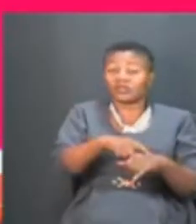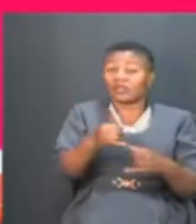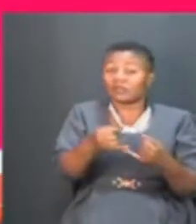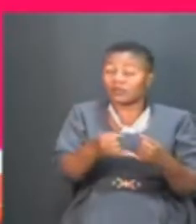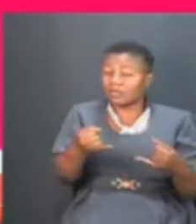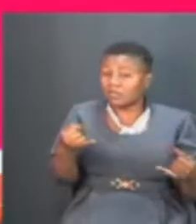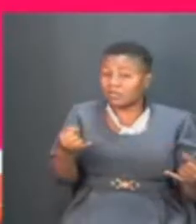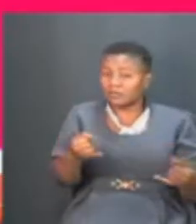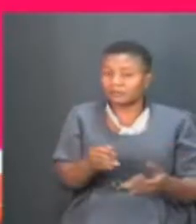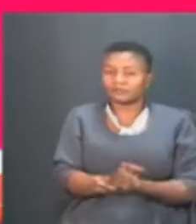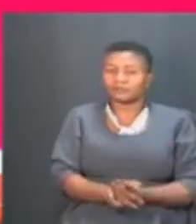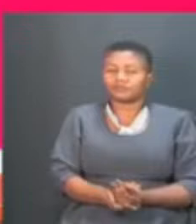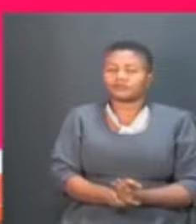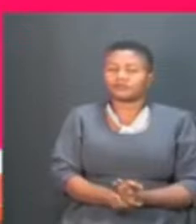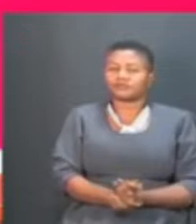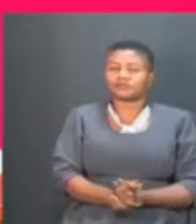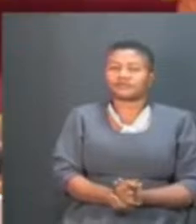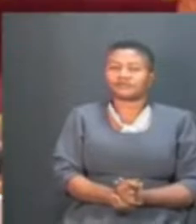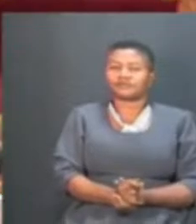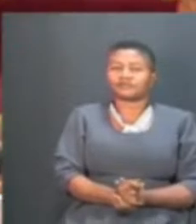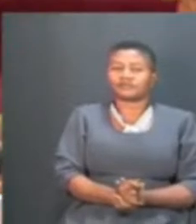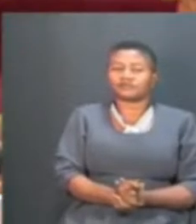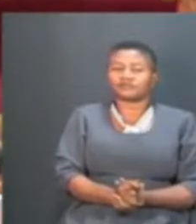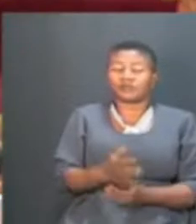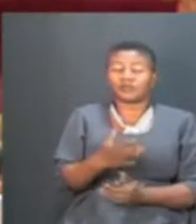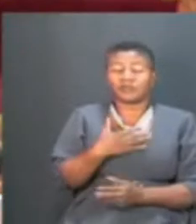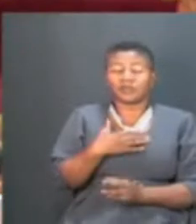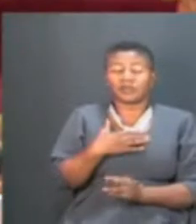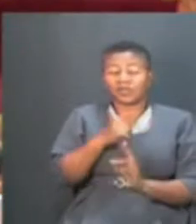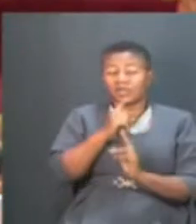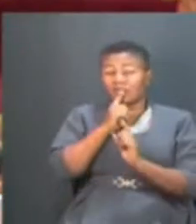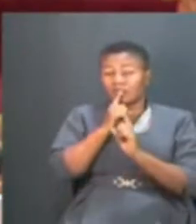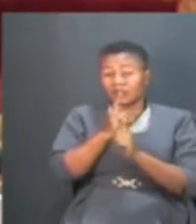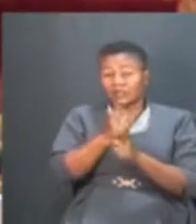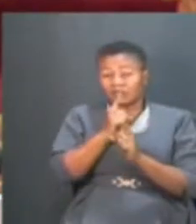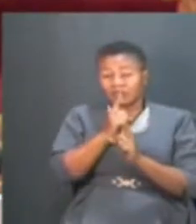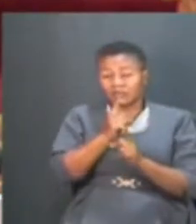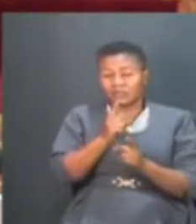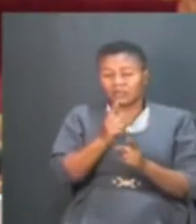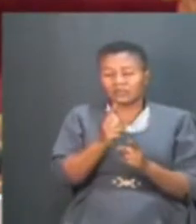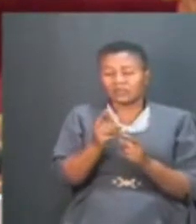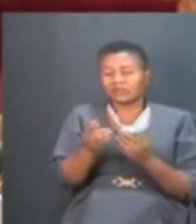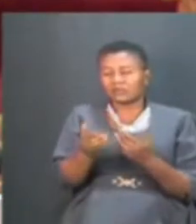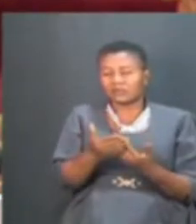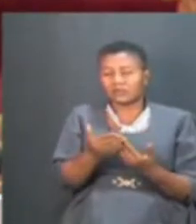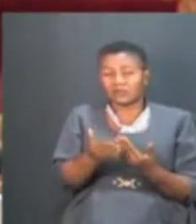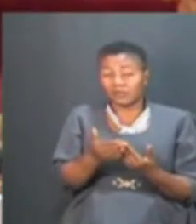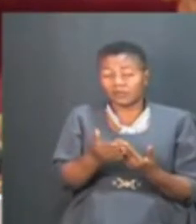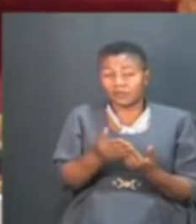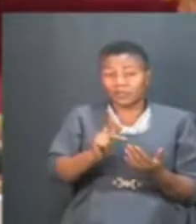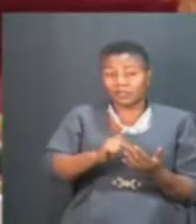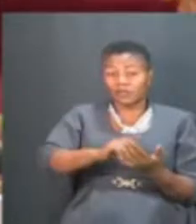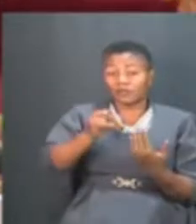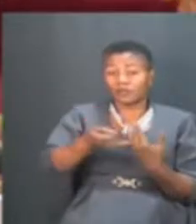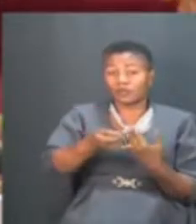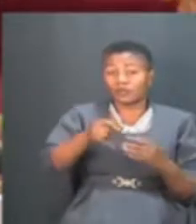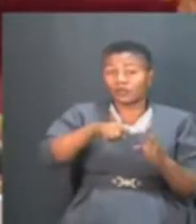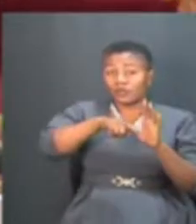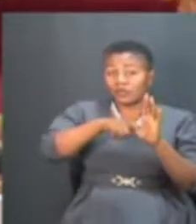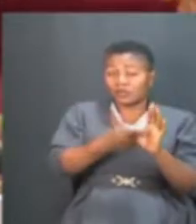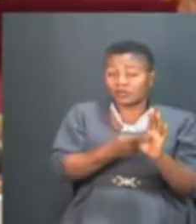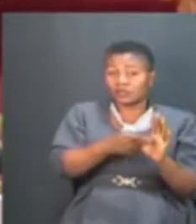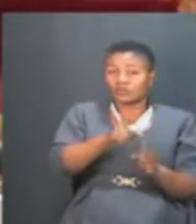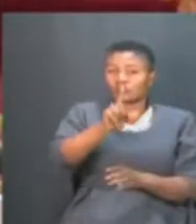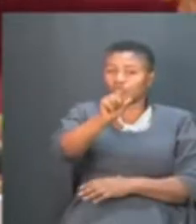Mr. Speaker, my answer is very simple, that the project started in